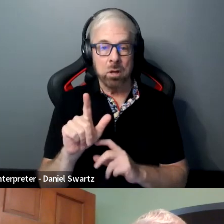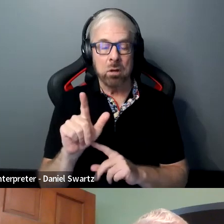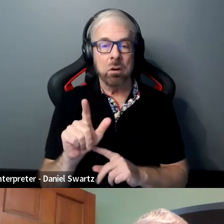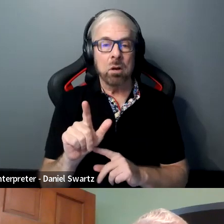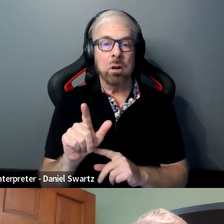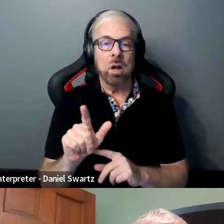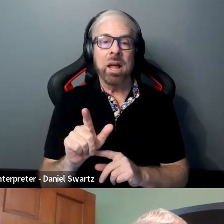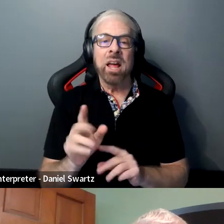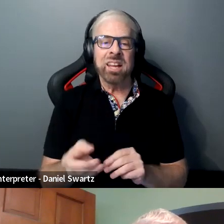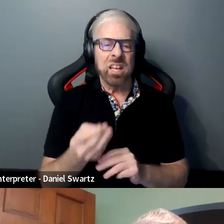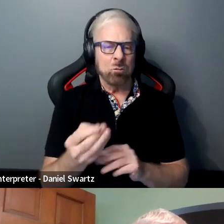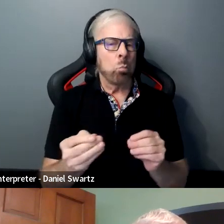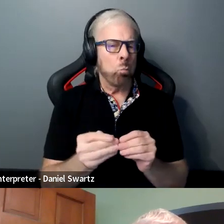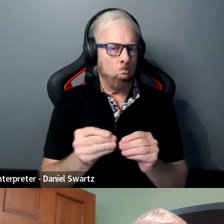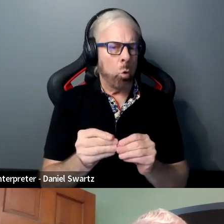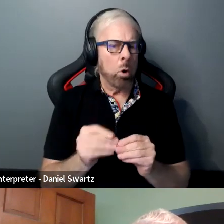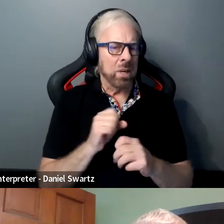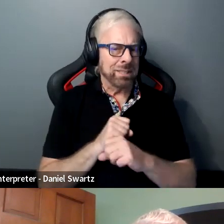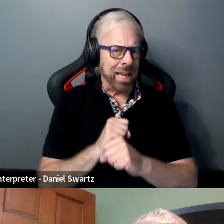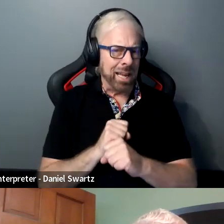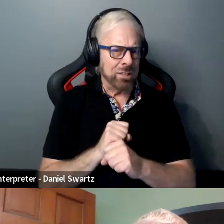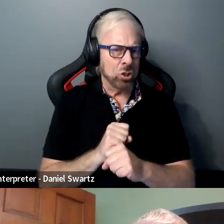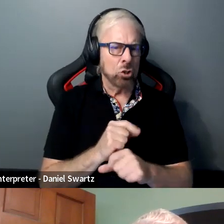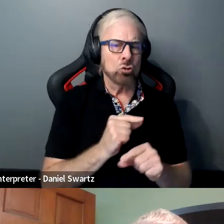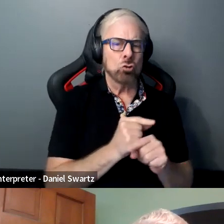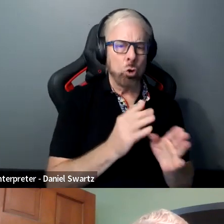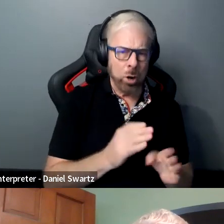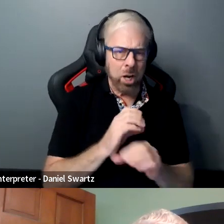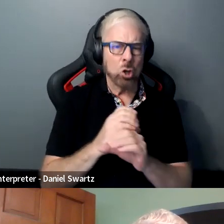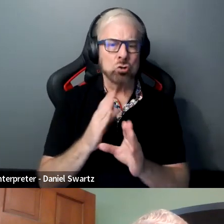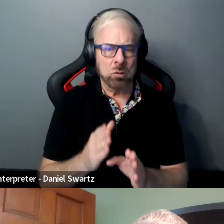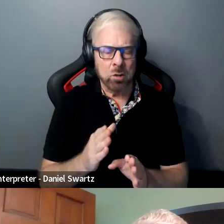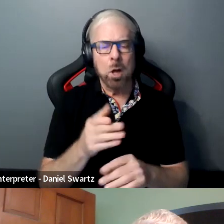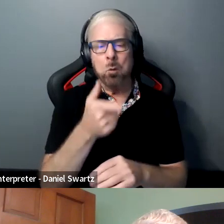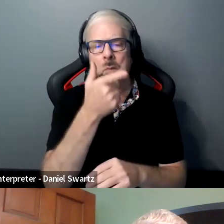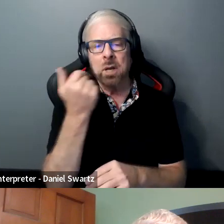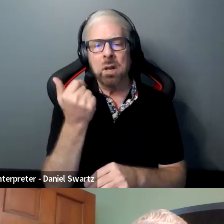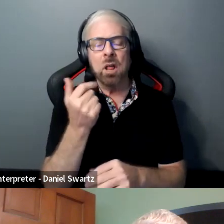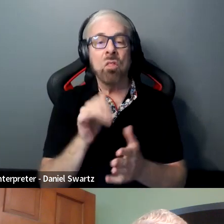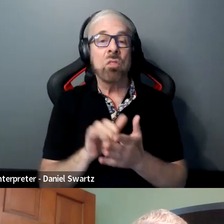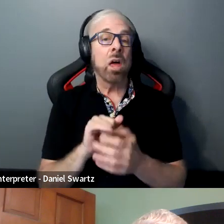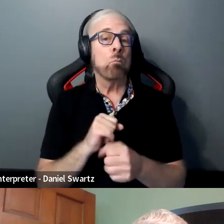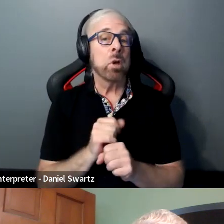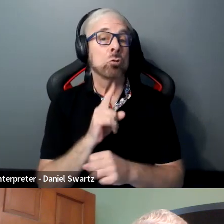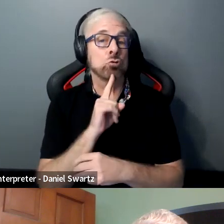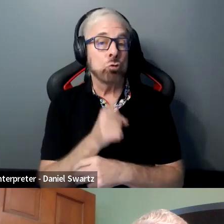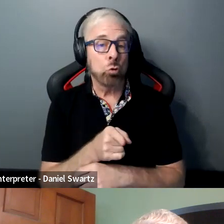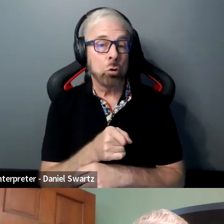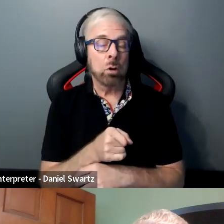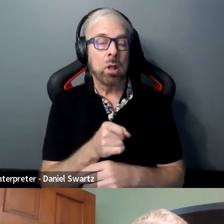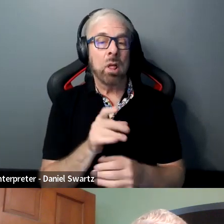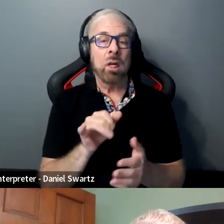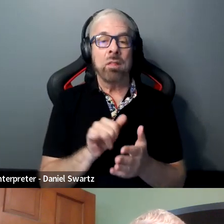provides more protection to guardians and conservators because it makes sure that